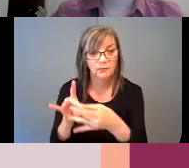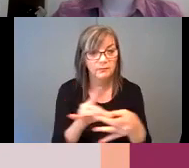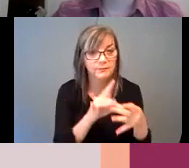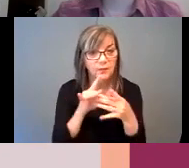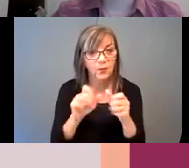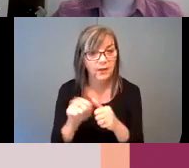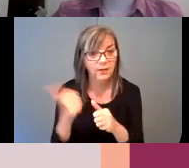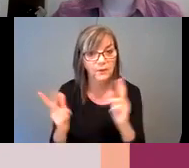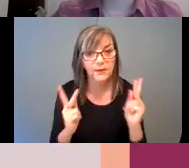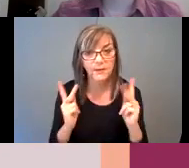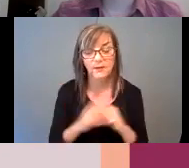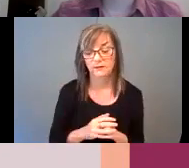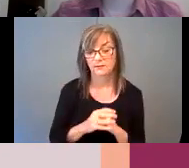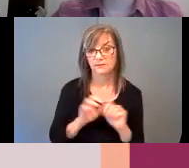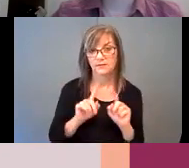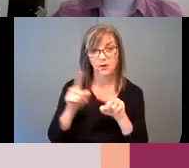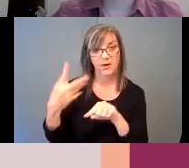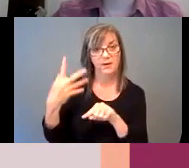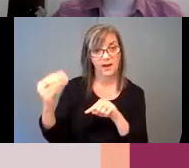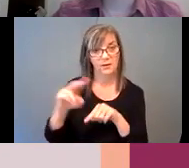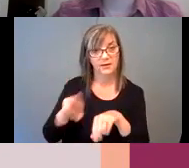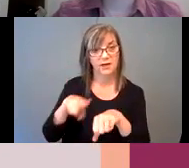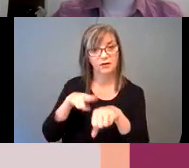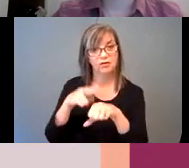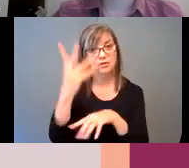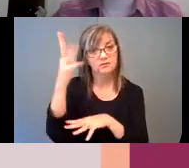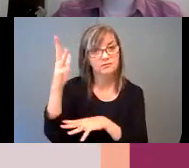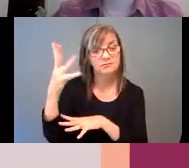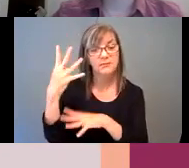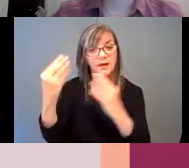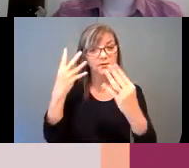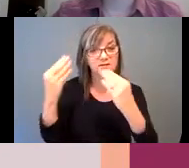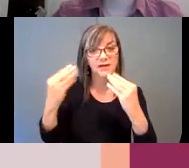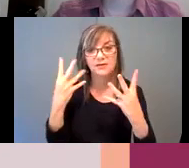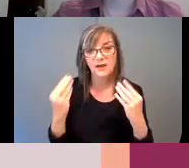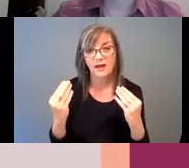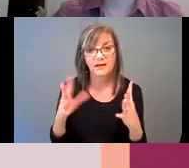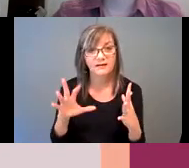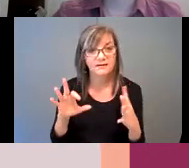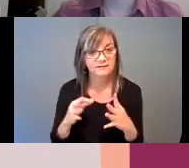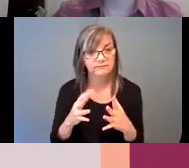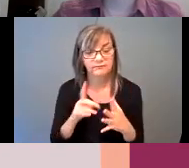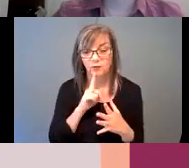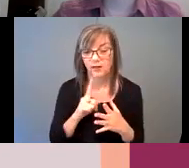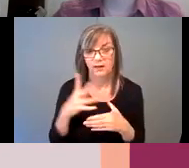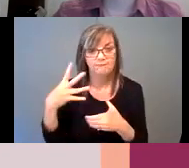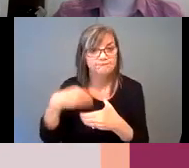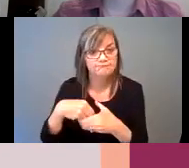finding nature, that's a huge one too, of just being able to be outside, engage